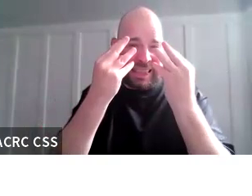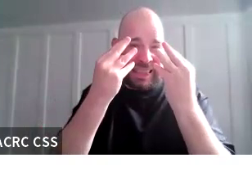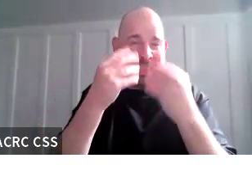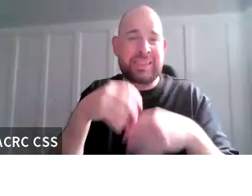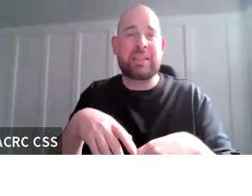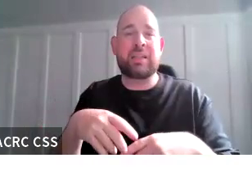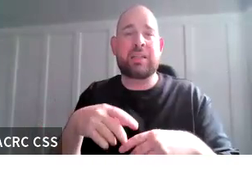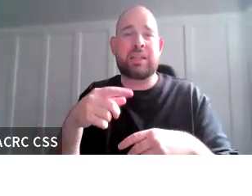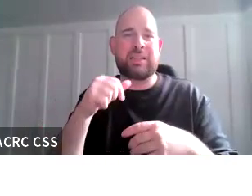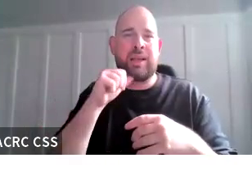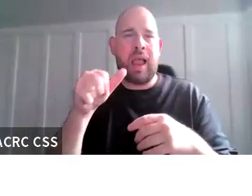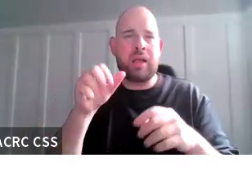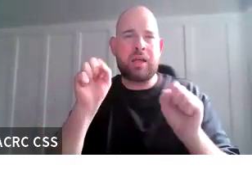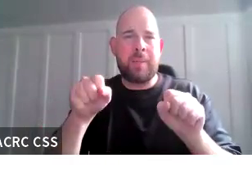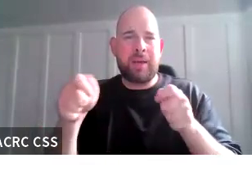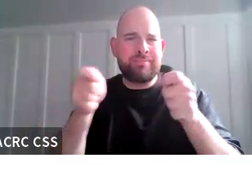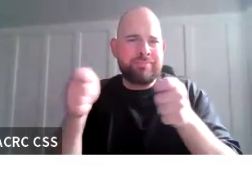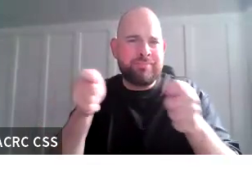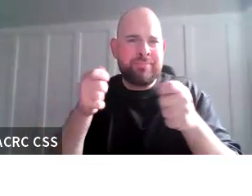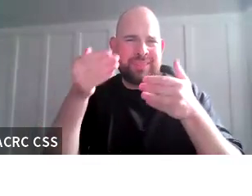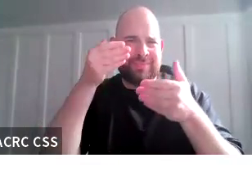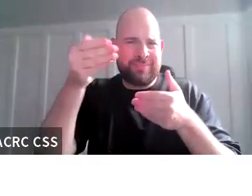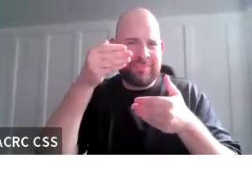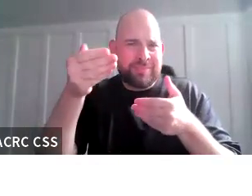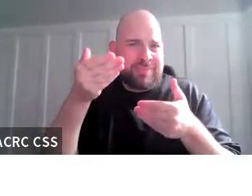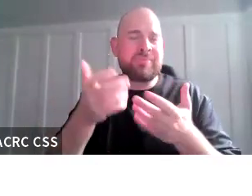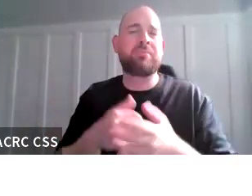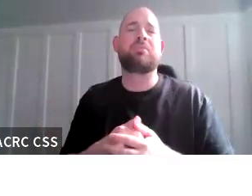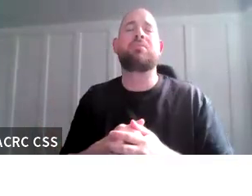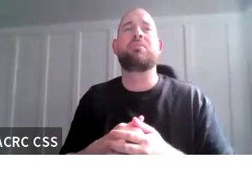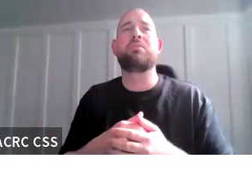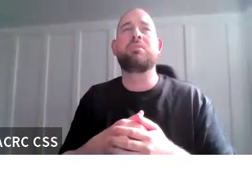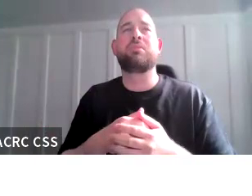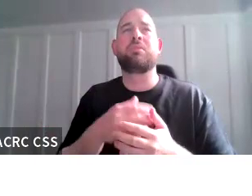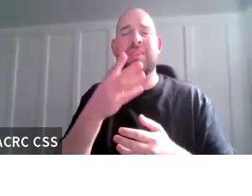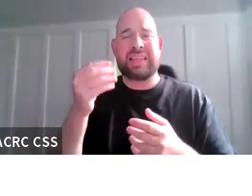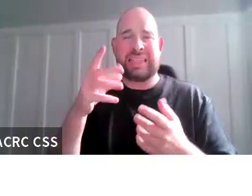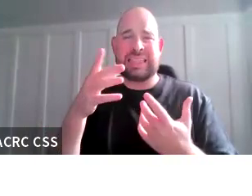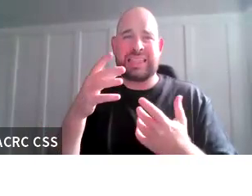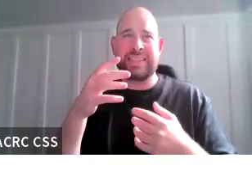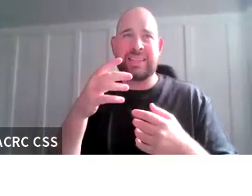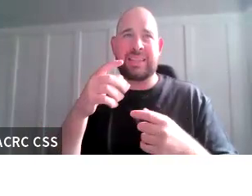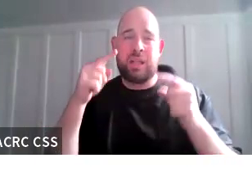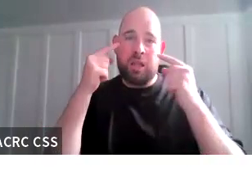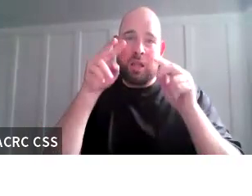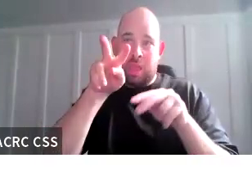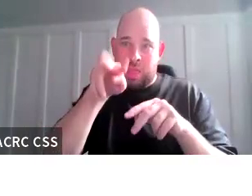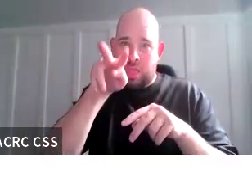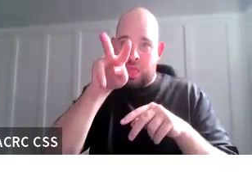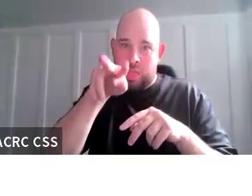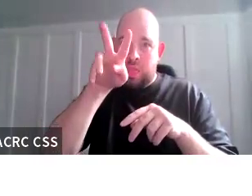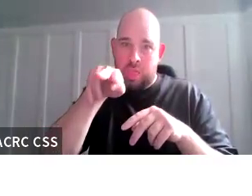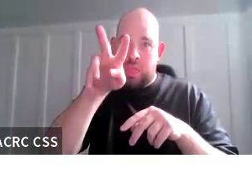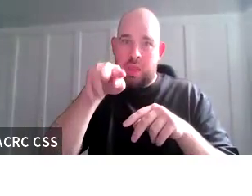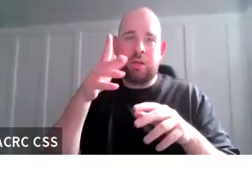speech therapy. At the same time, then does this mean I'm staring at a light all day? That might be straining. What if I'm having